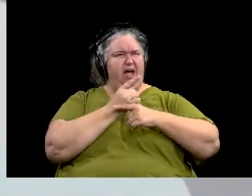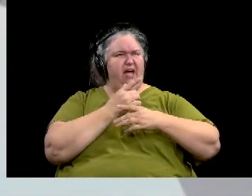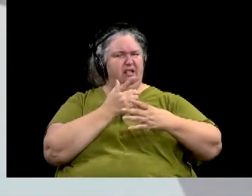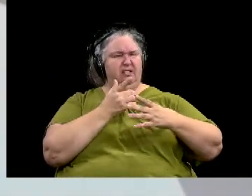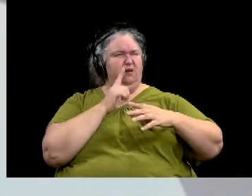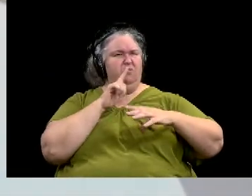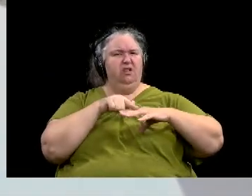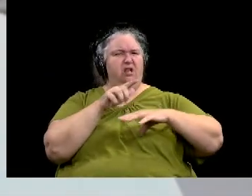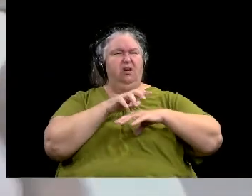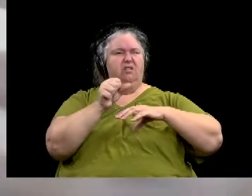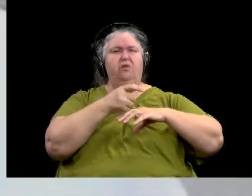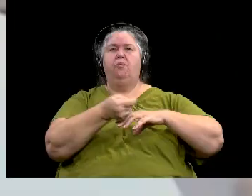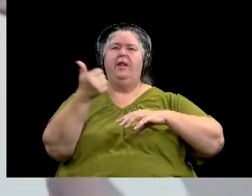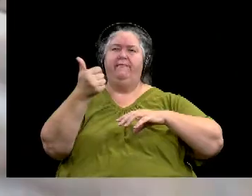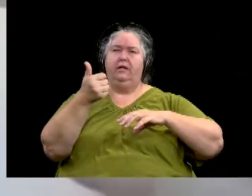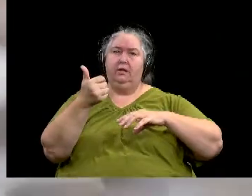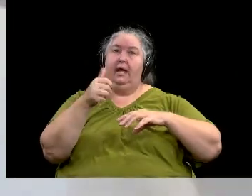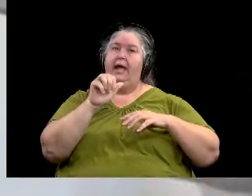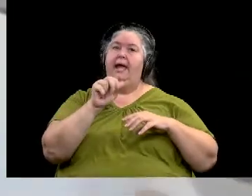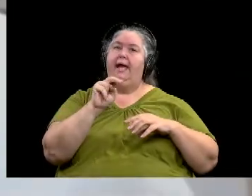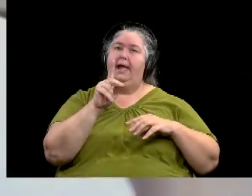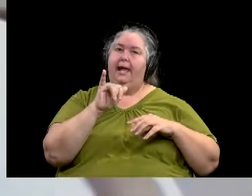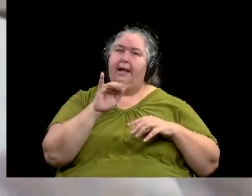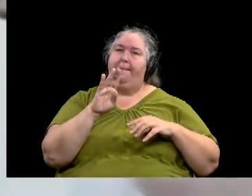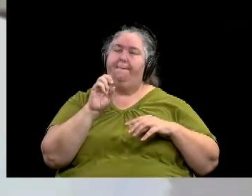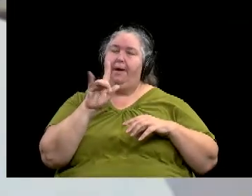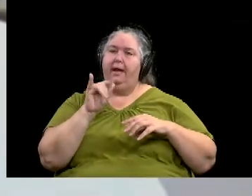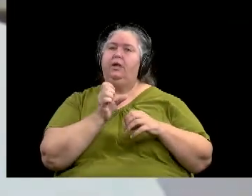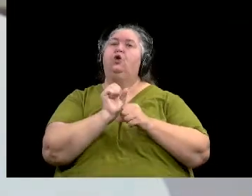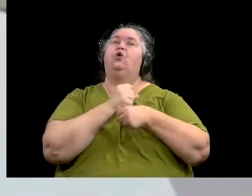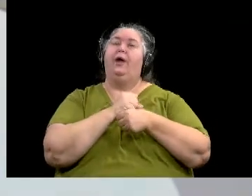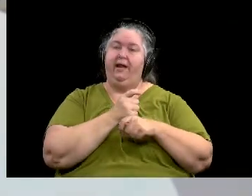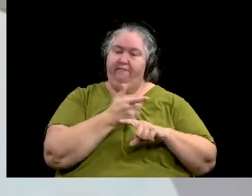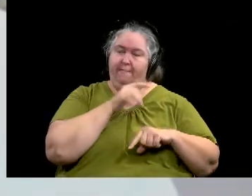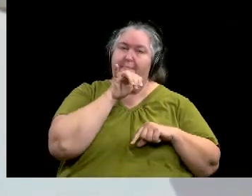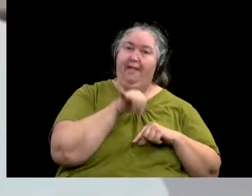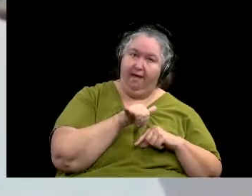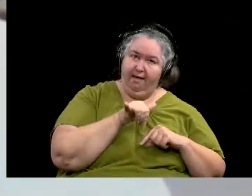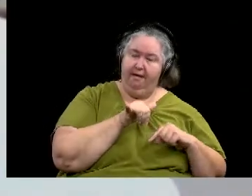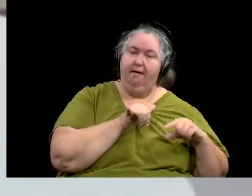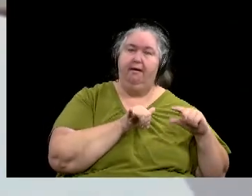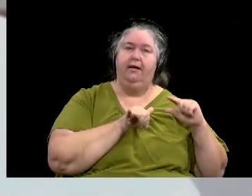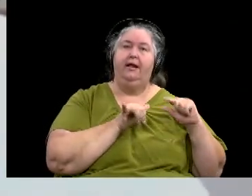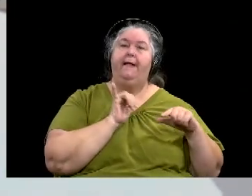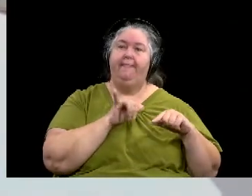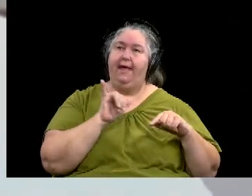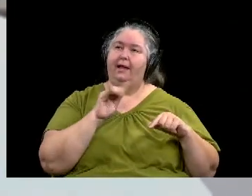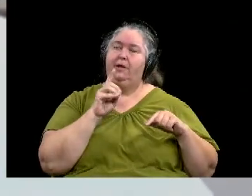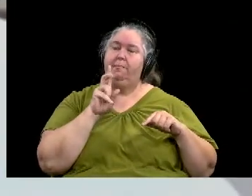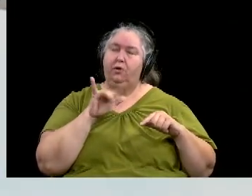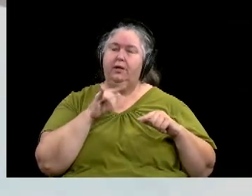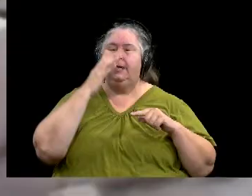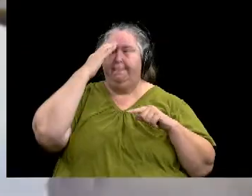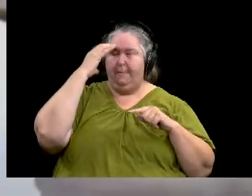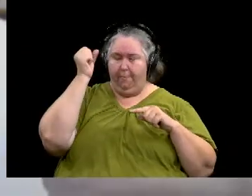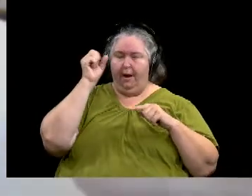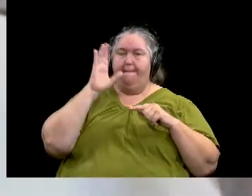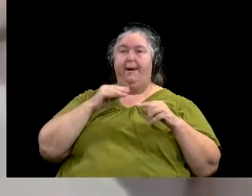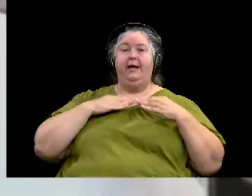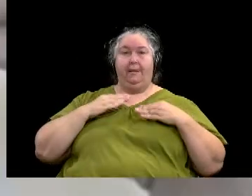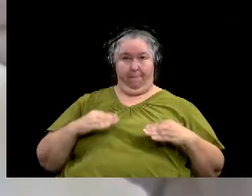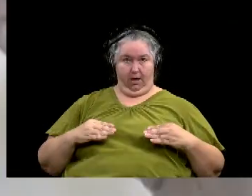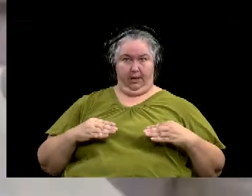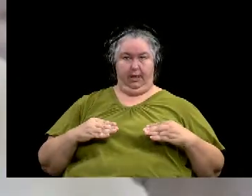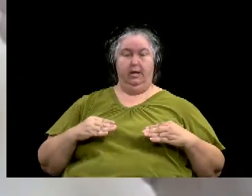created, and then those and that immunity then is memorized by our body, so that when we're later exposed